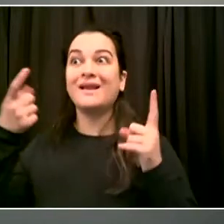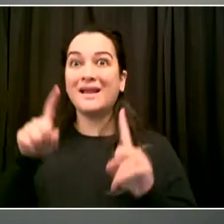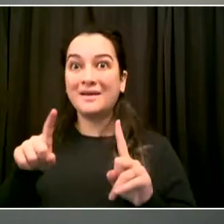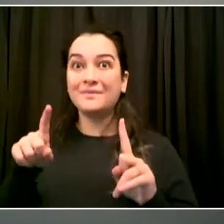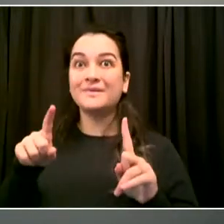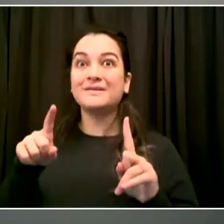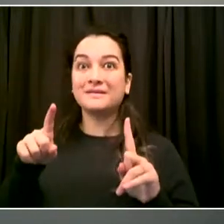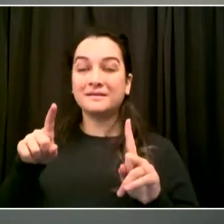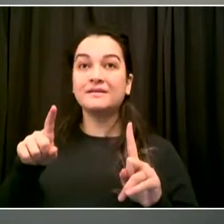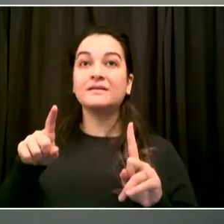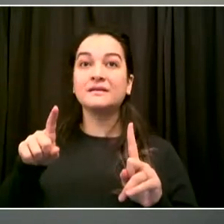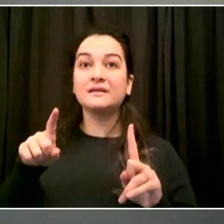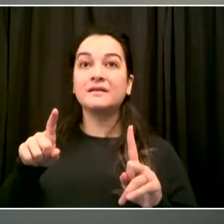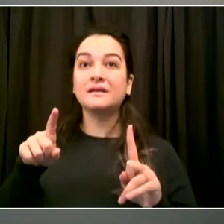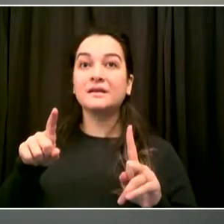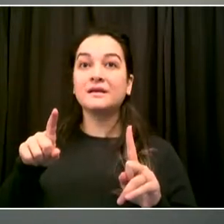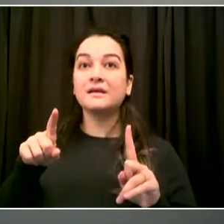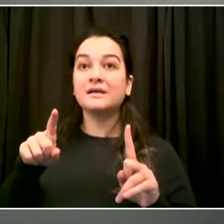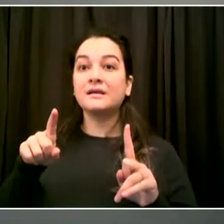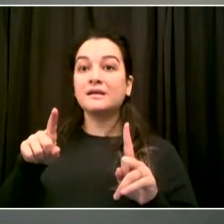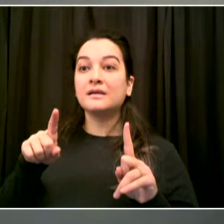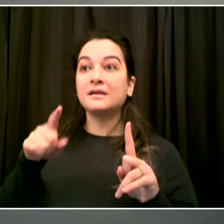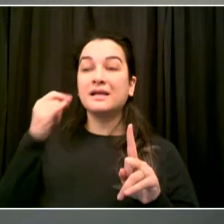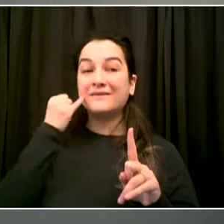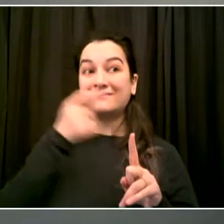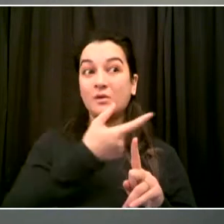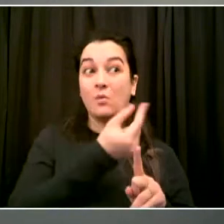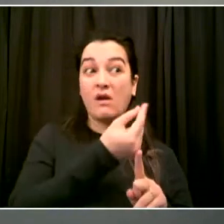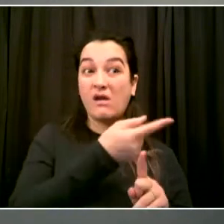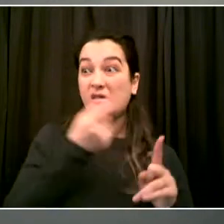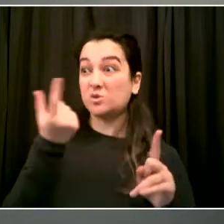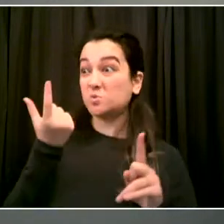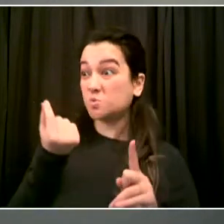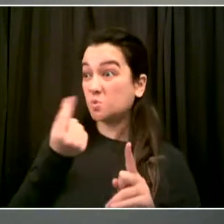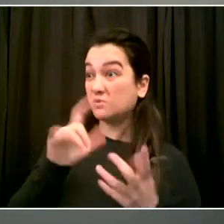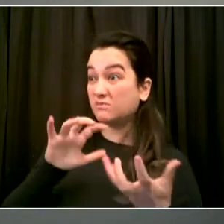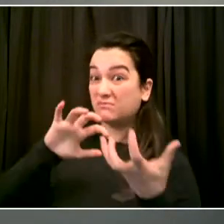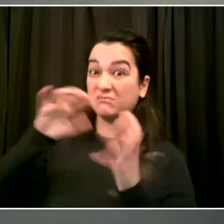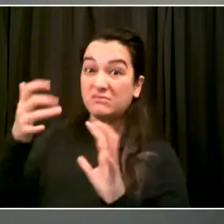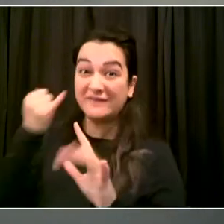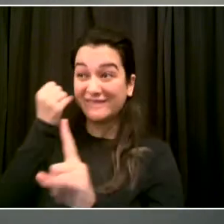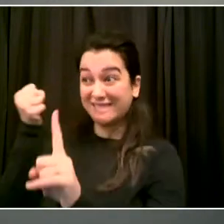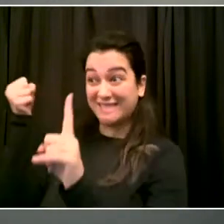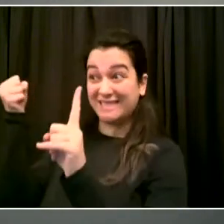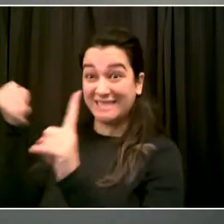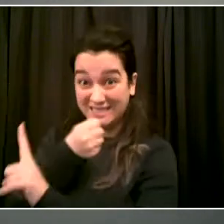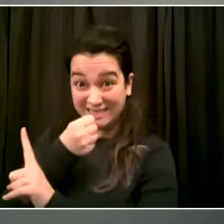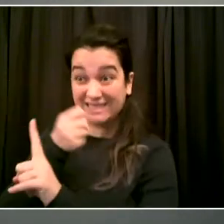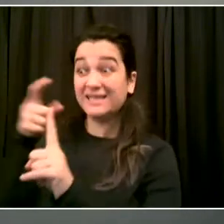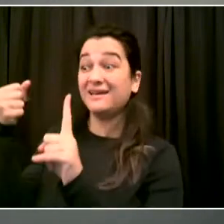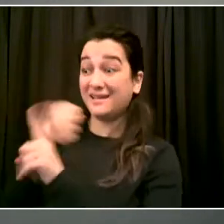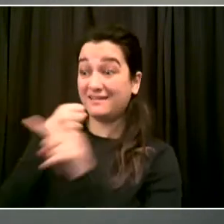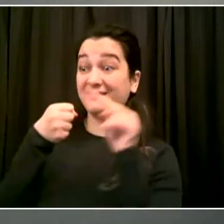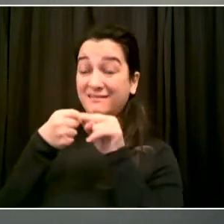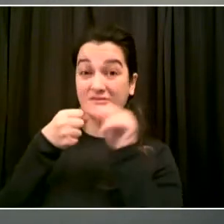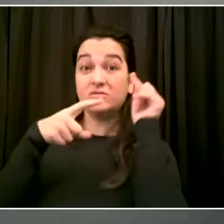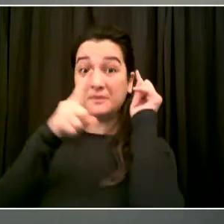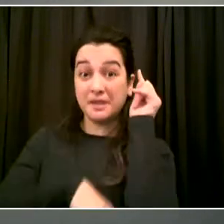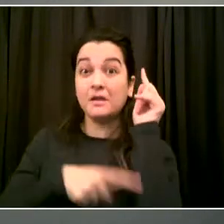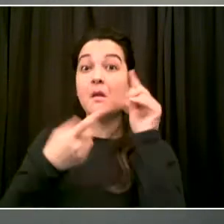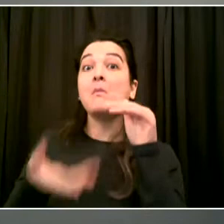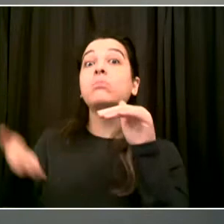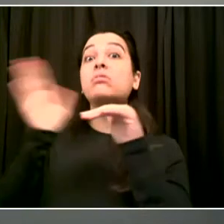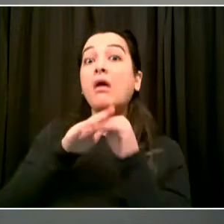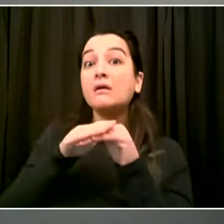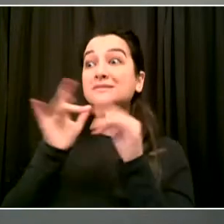actually put in more time against the criminal. So adding that hate crime charge would